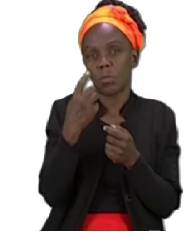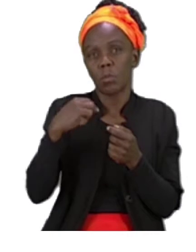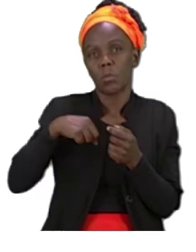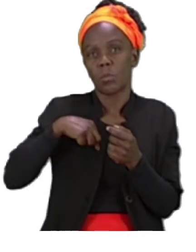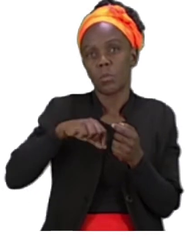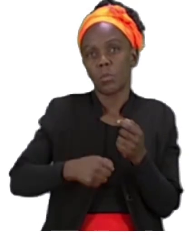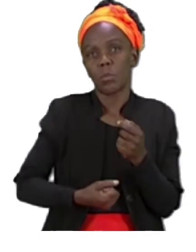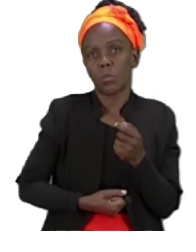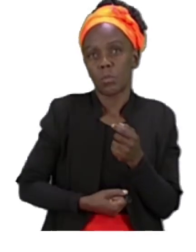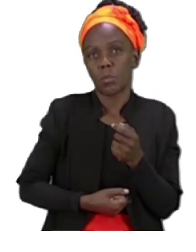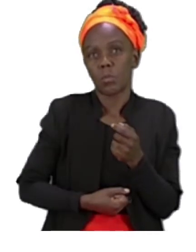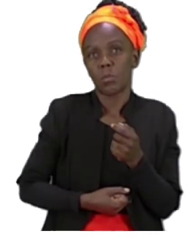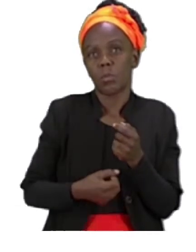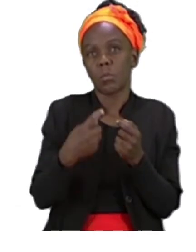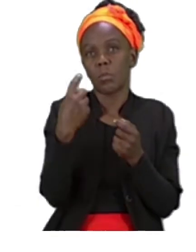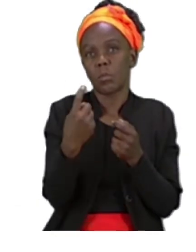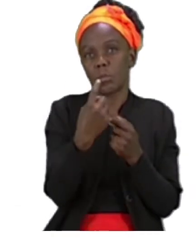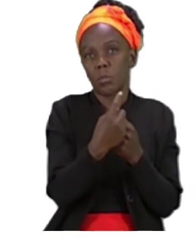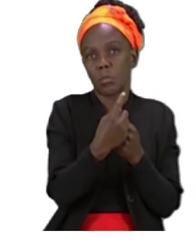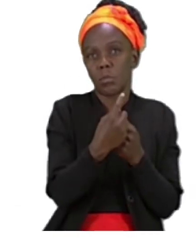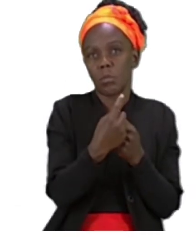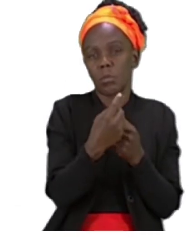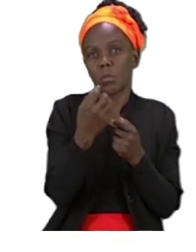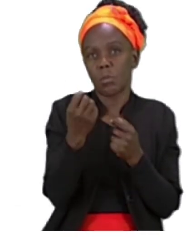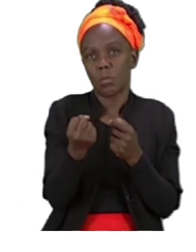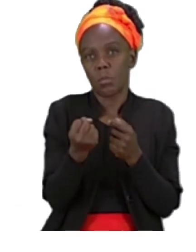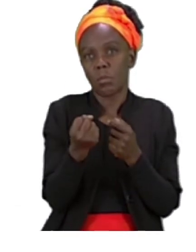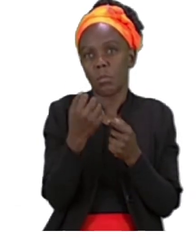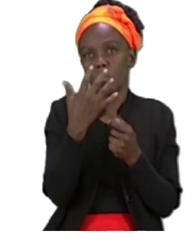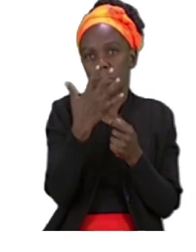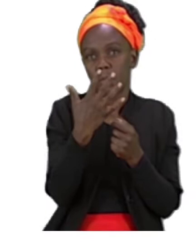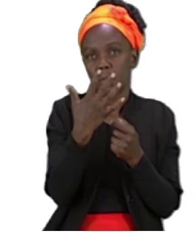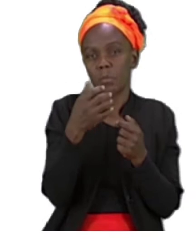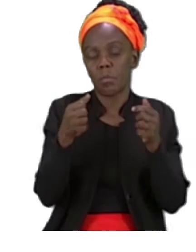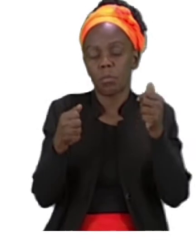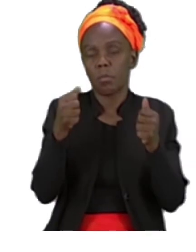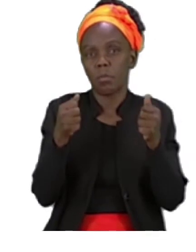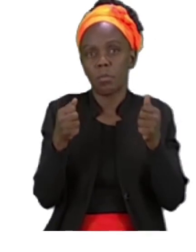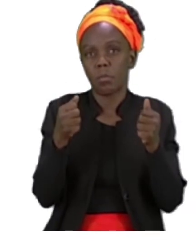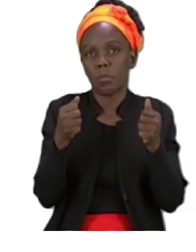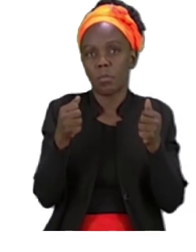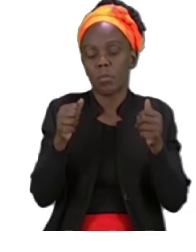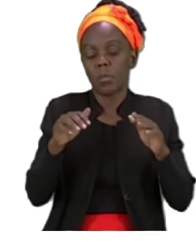cars. How many cars do they have all